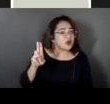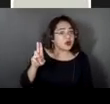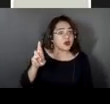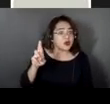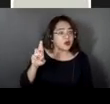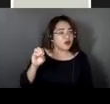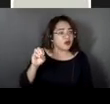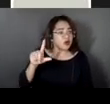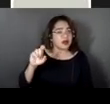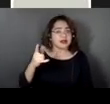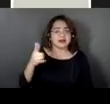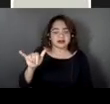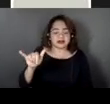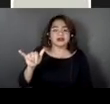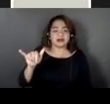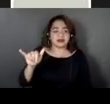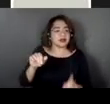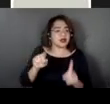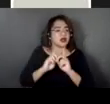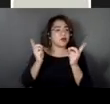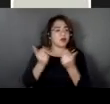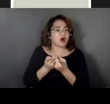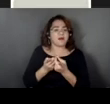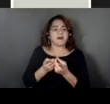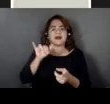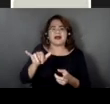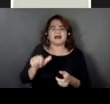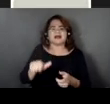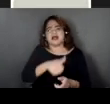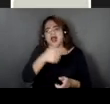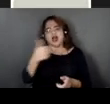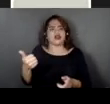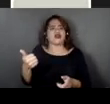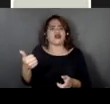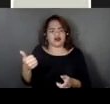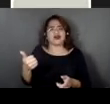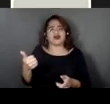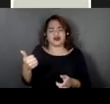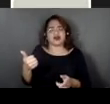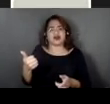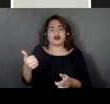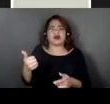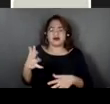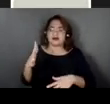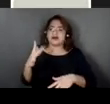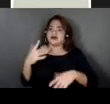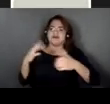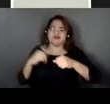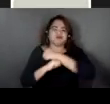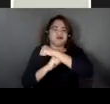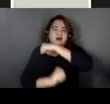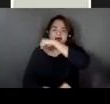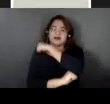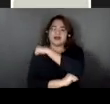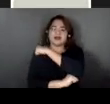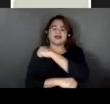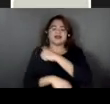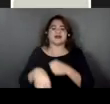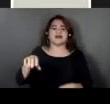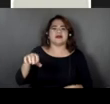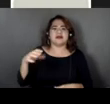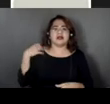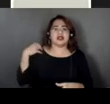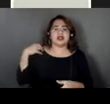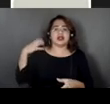including orchiectomy. And the urology department is the other pillar upon which our gender health program is founded. The chair of the